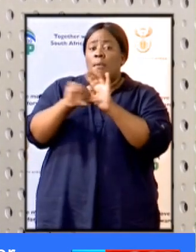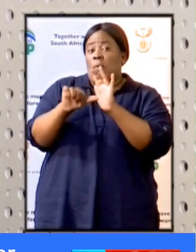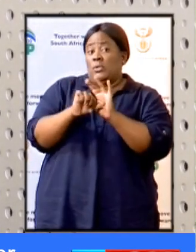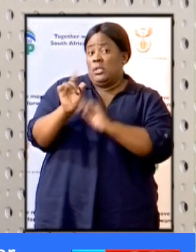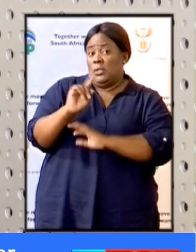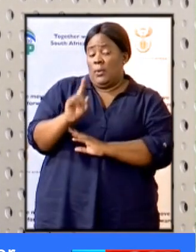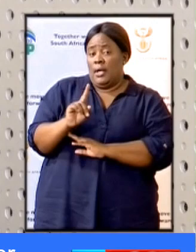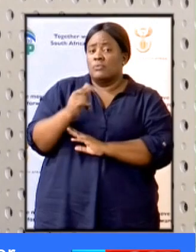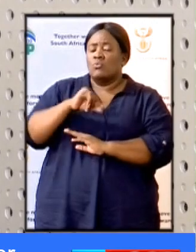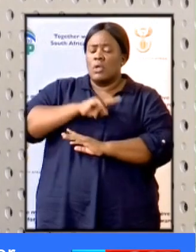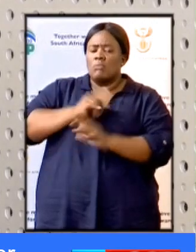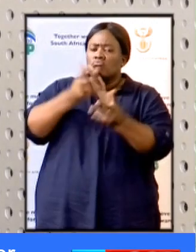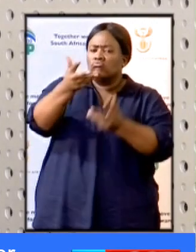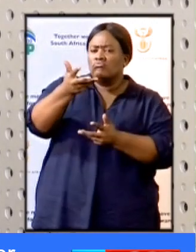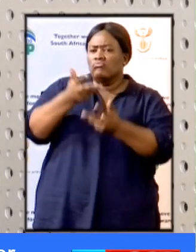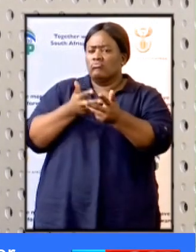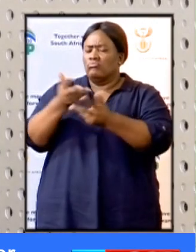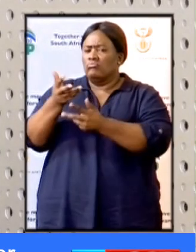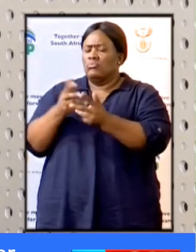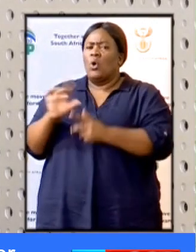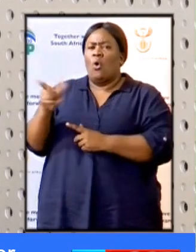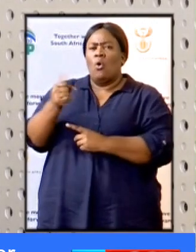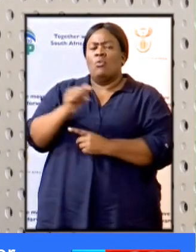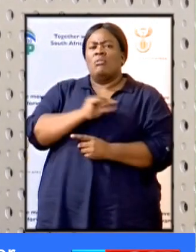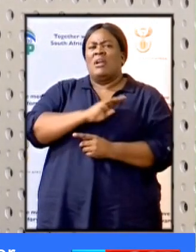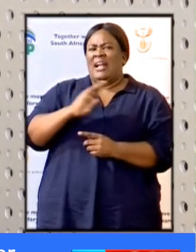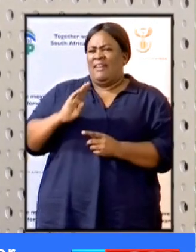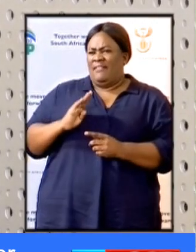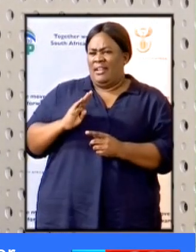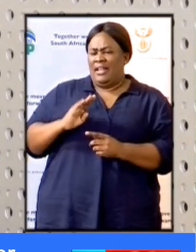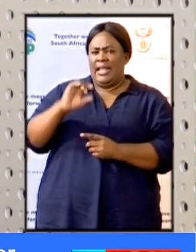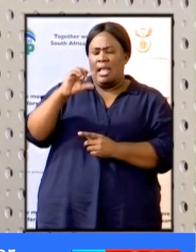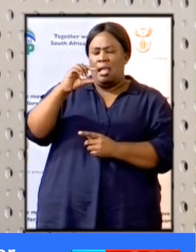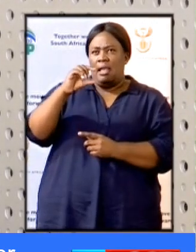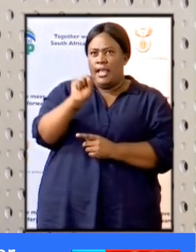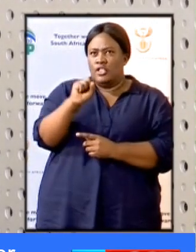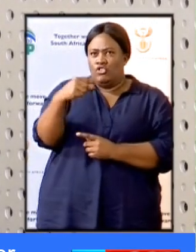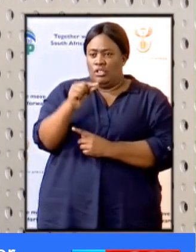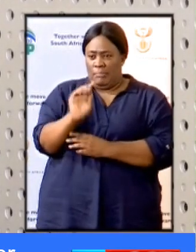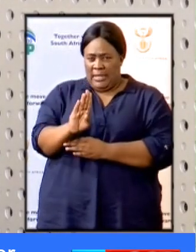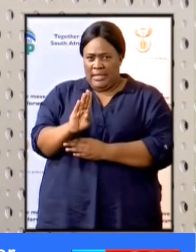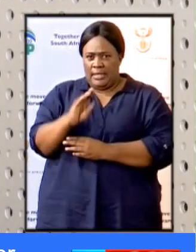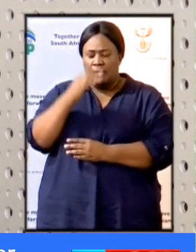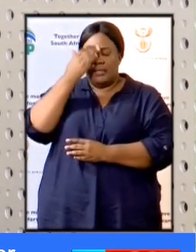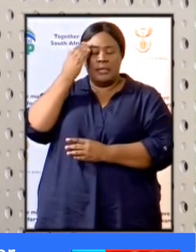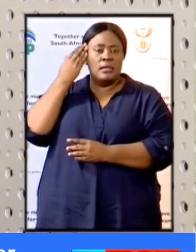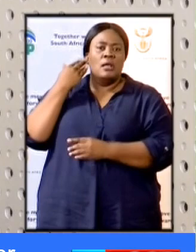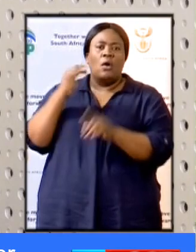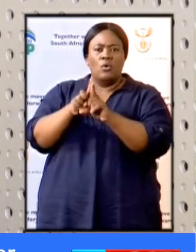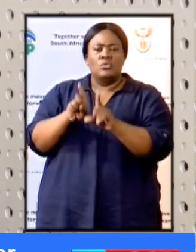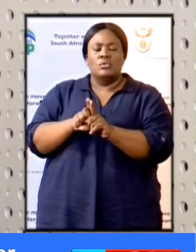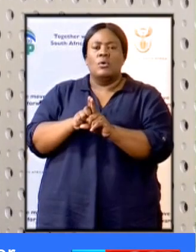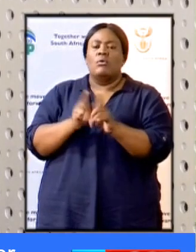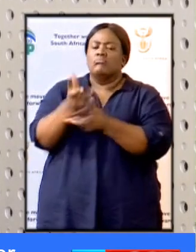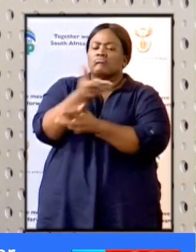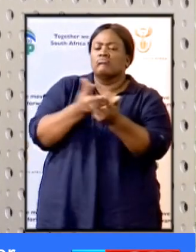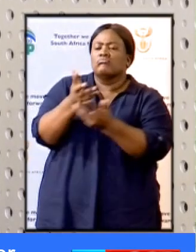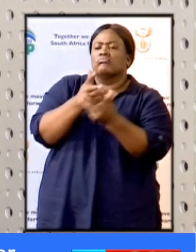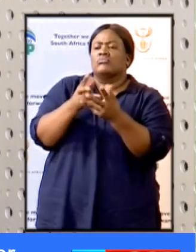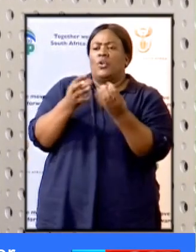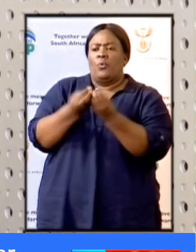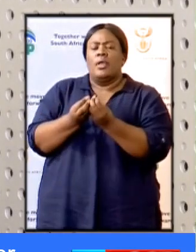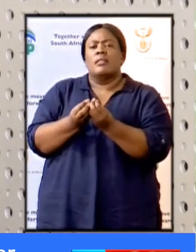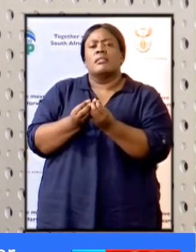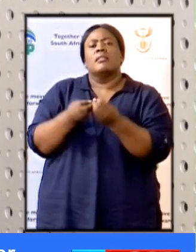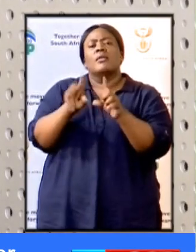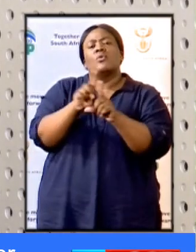also engaged with all the governing bodies, your FEDSAS, NSGB, the Governing Alliance, and, and all the